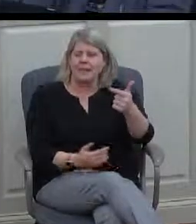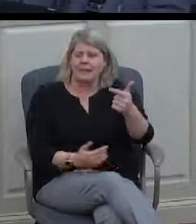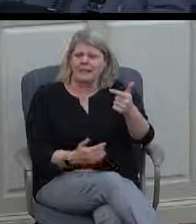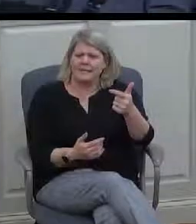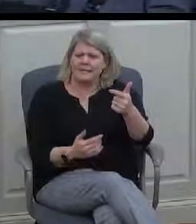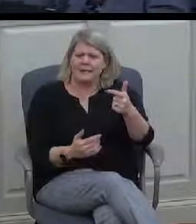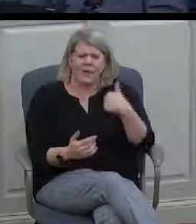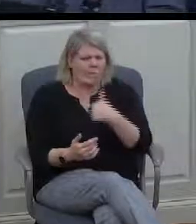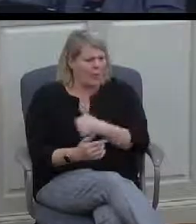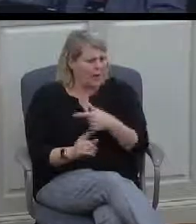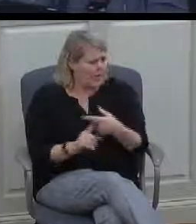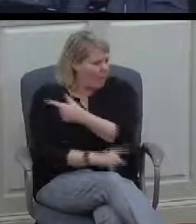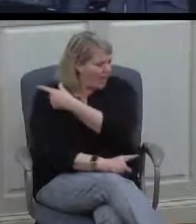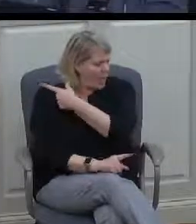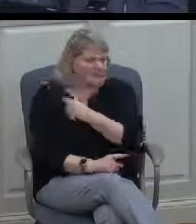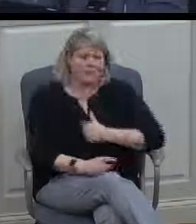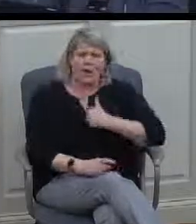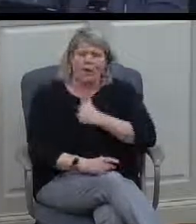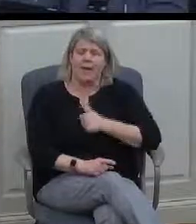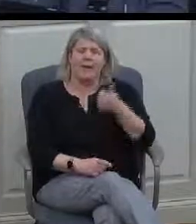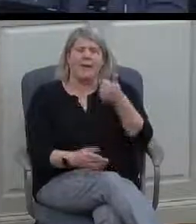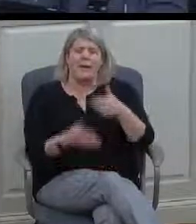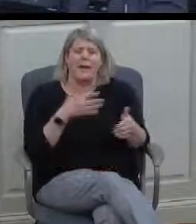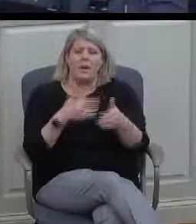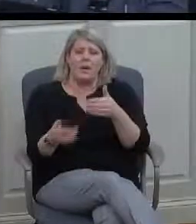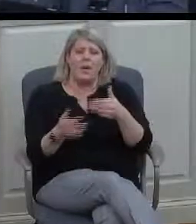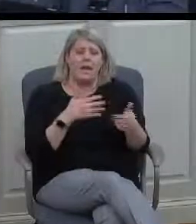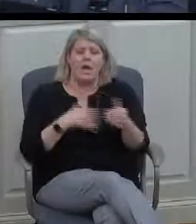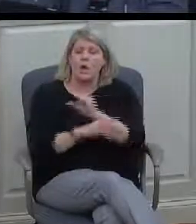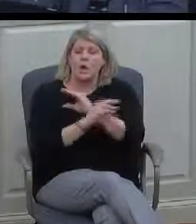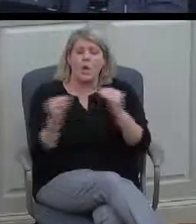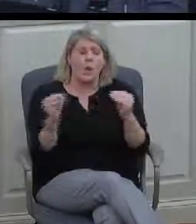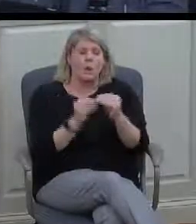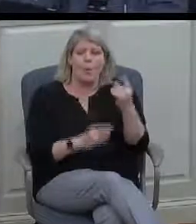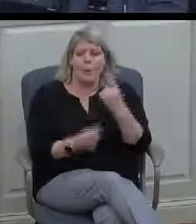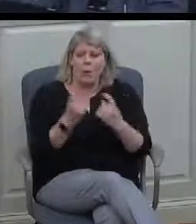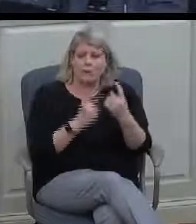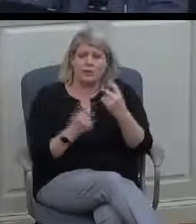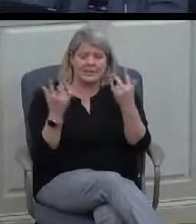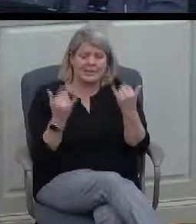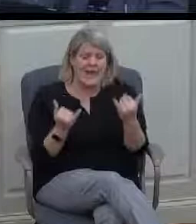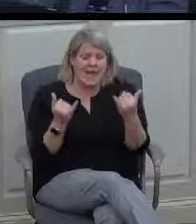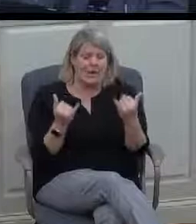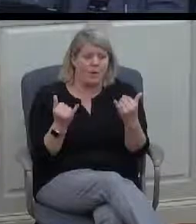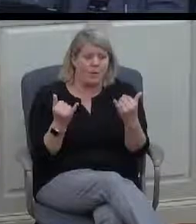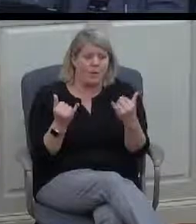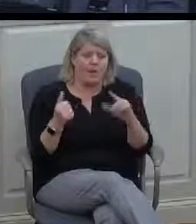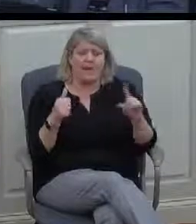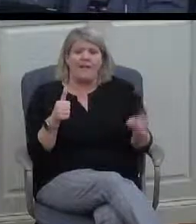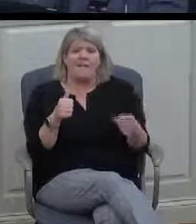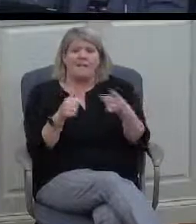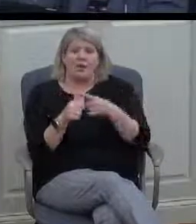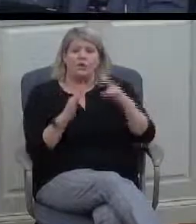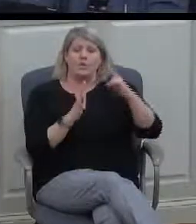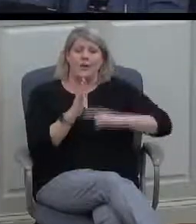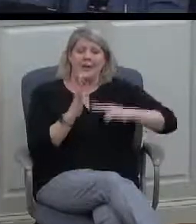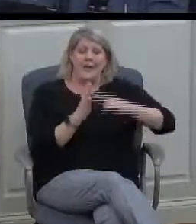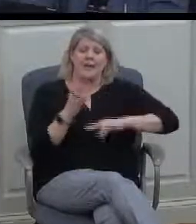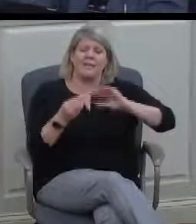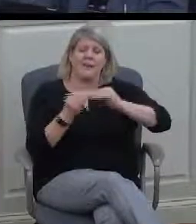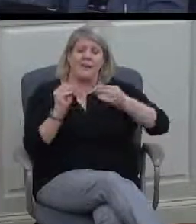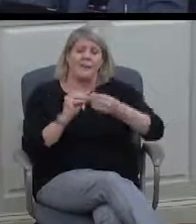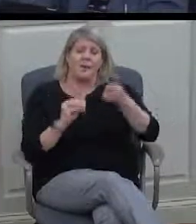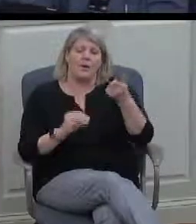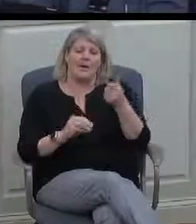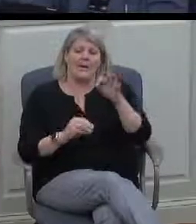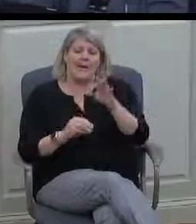that backwards? I don't know. Anyway, no more further questions. Madam Clerk? This is the first reading of ordinance number